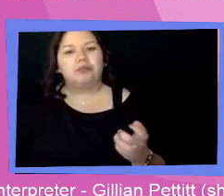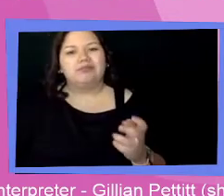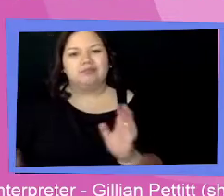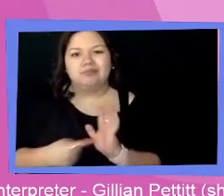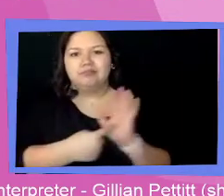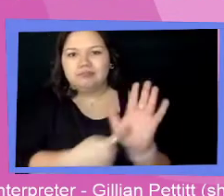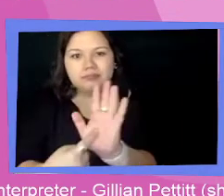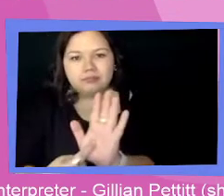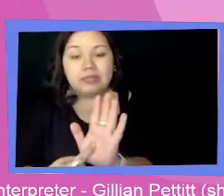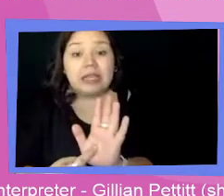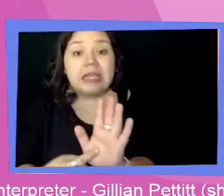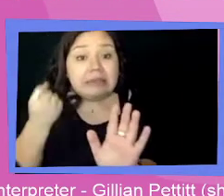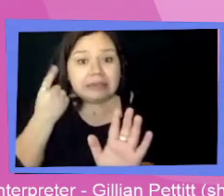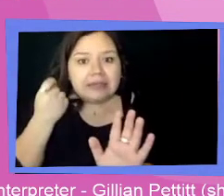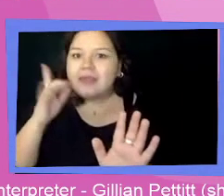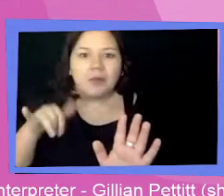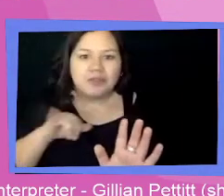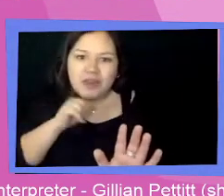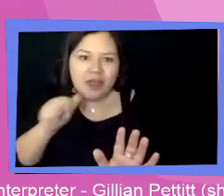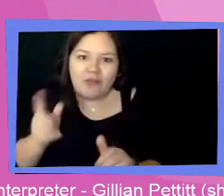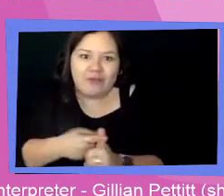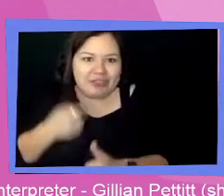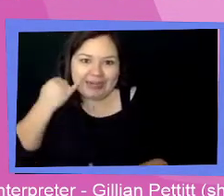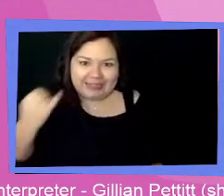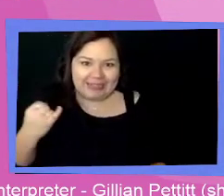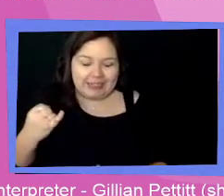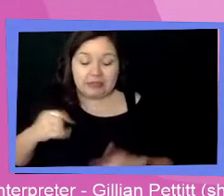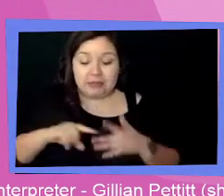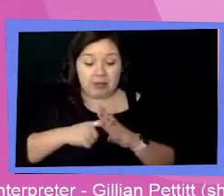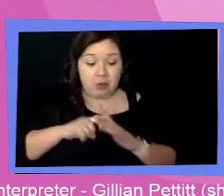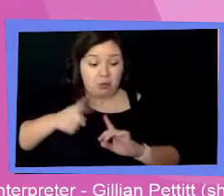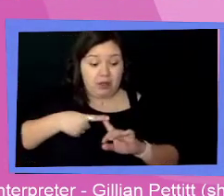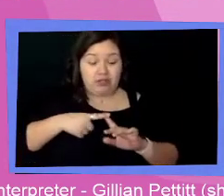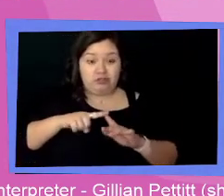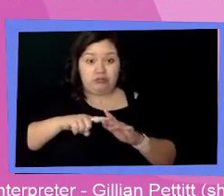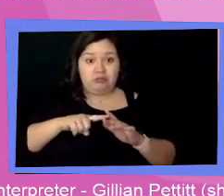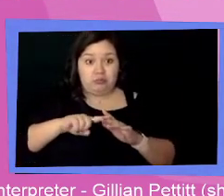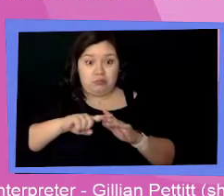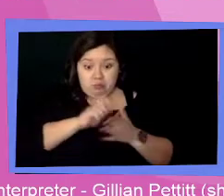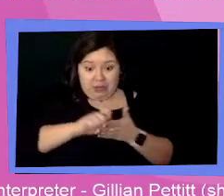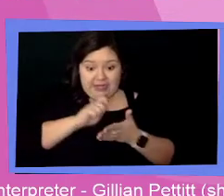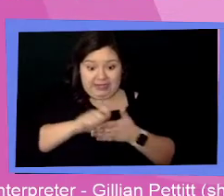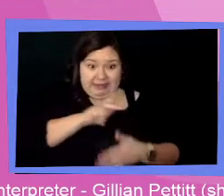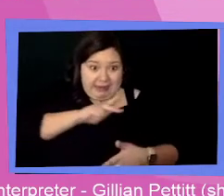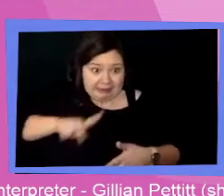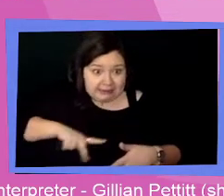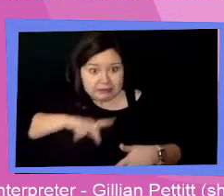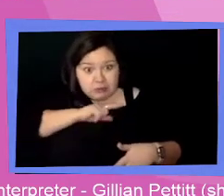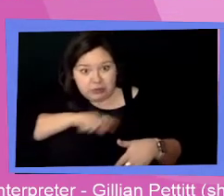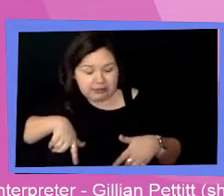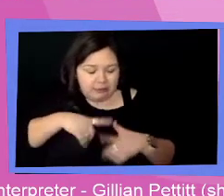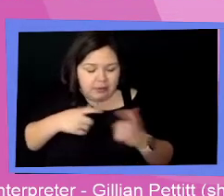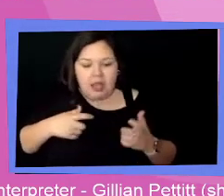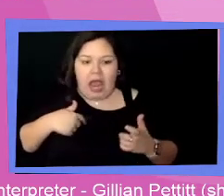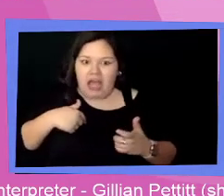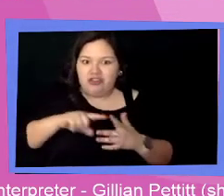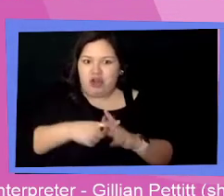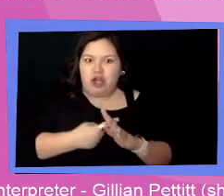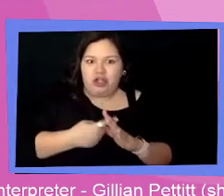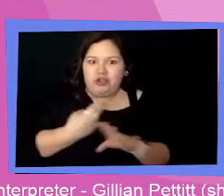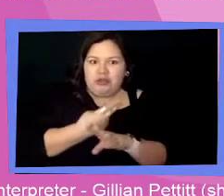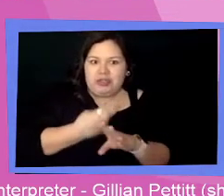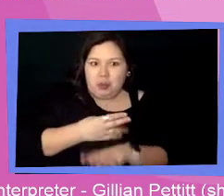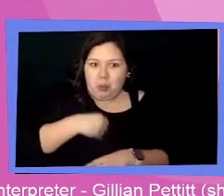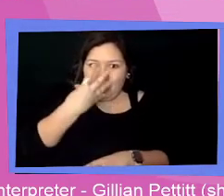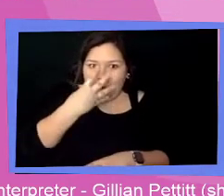come supernaturally at the very beginning. It's very strange. When I first started writing Kings, I started writing my character as a white character, because that's exactly what was going